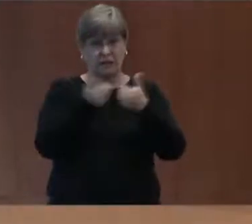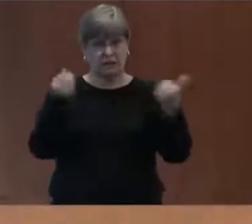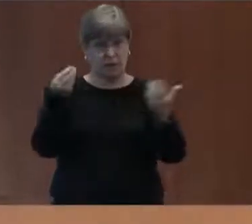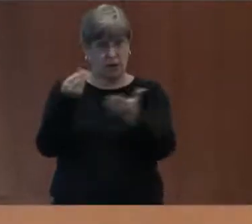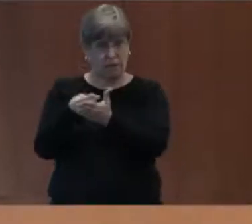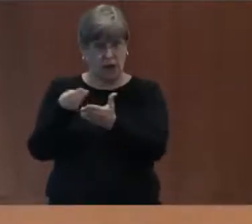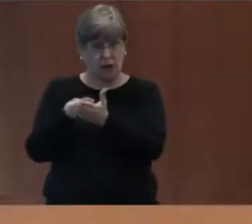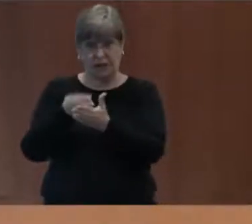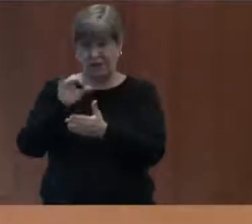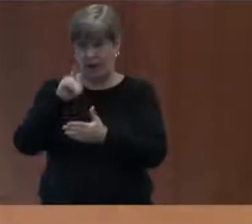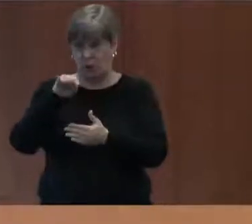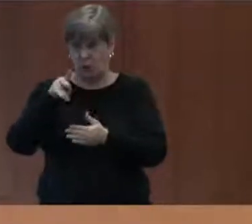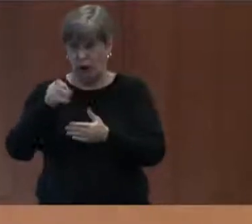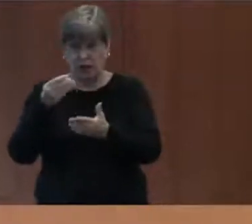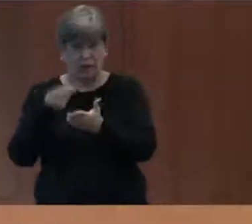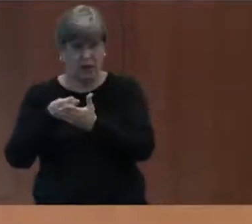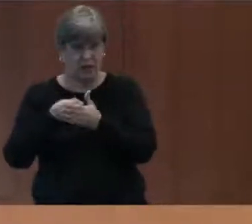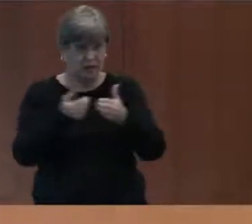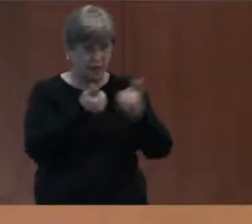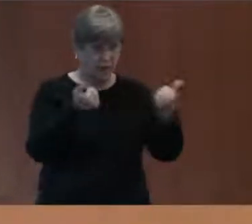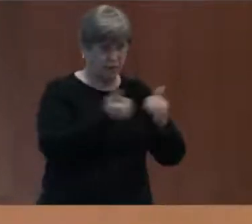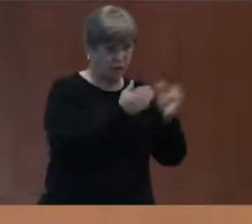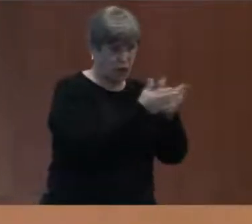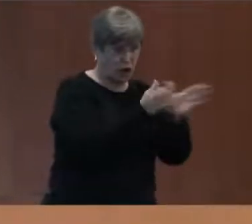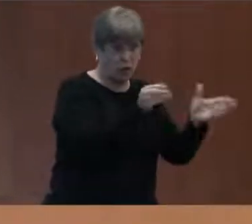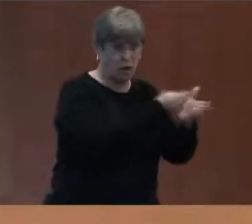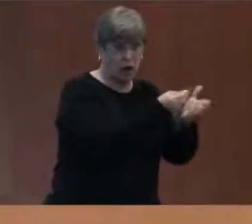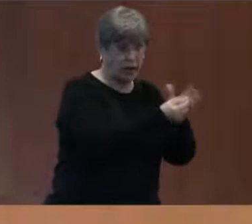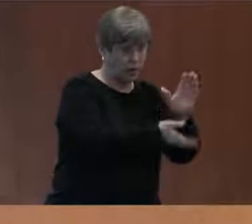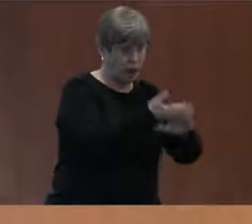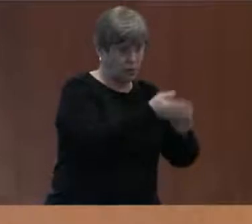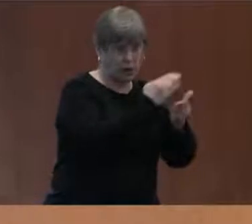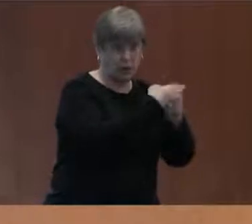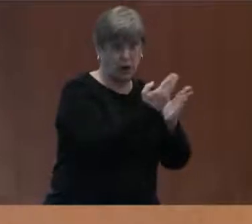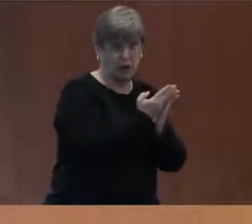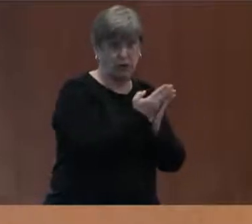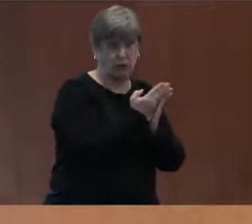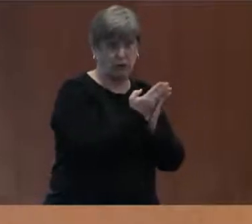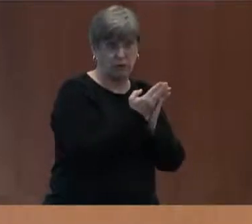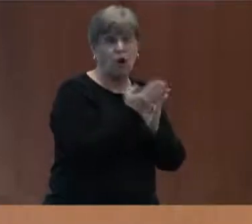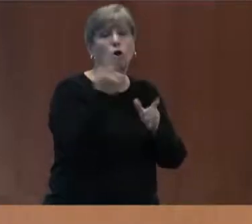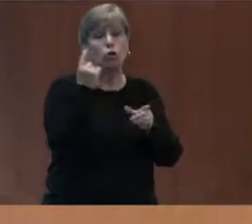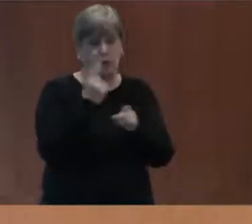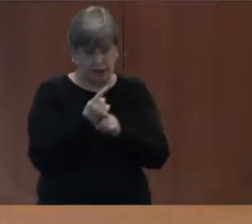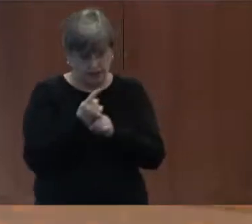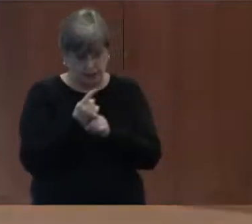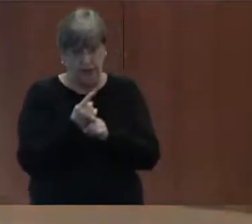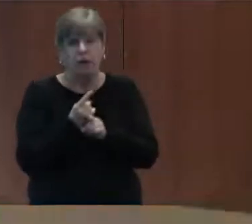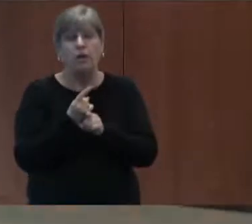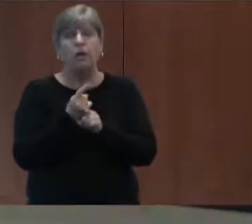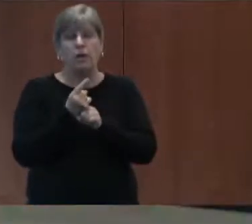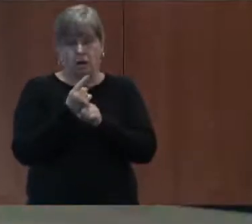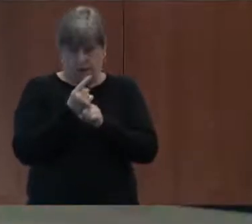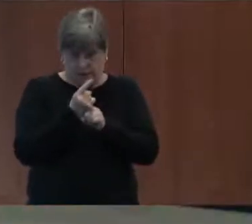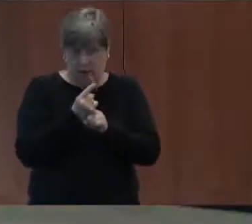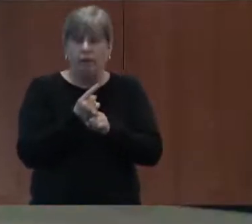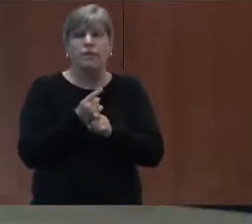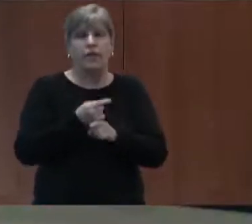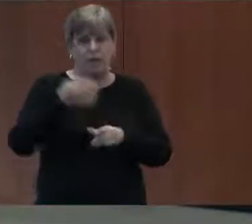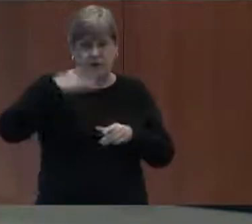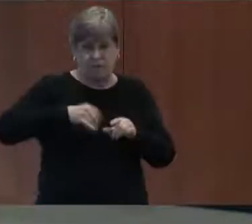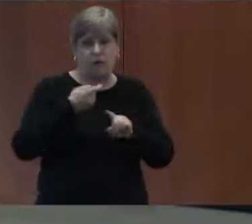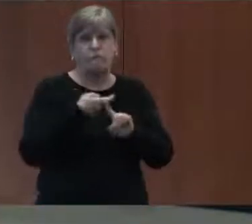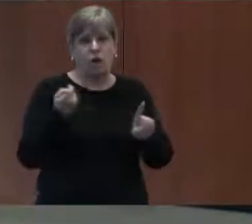It's an enterprise fund separate from the general fund, the operating budget, and so forth. That's correct. The proceeds from the food service fund